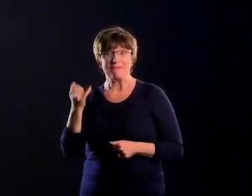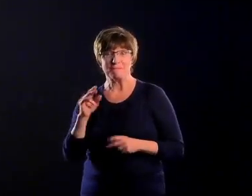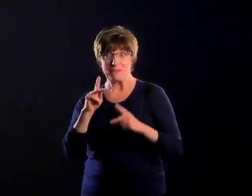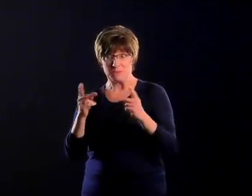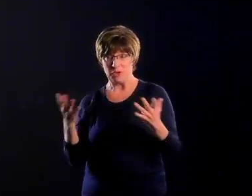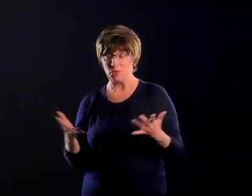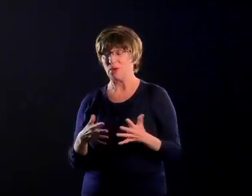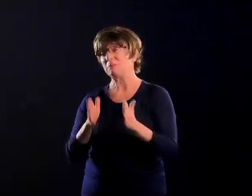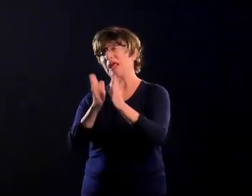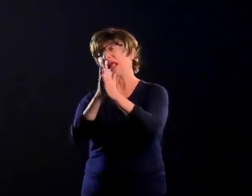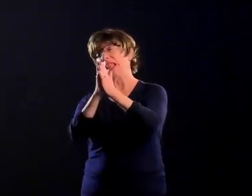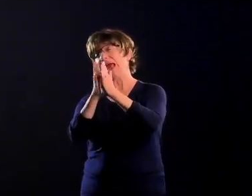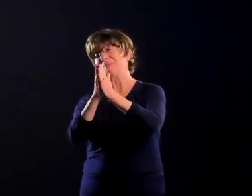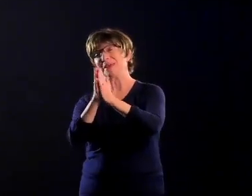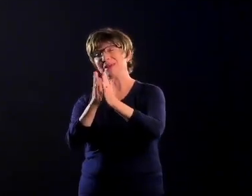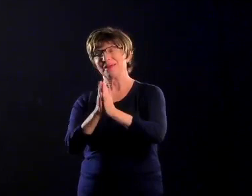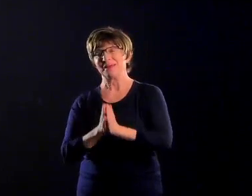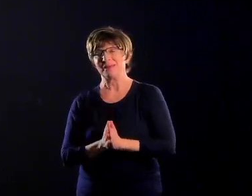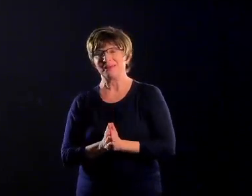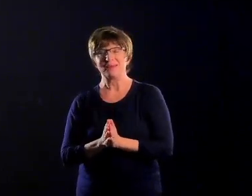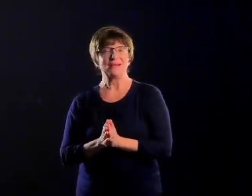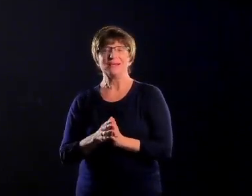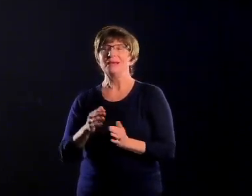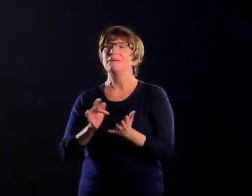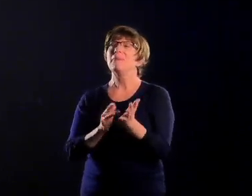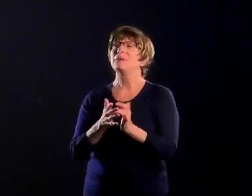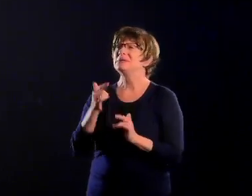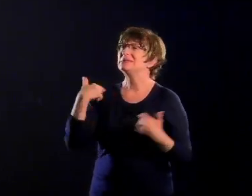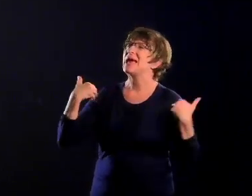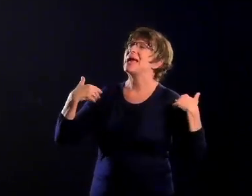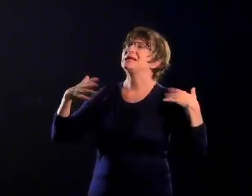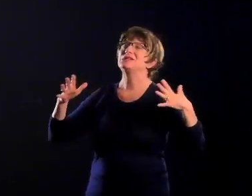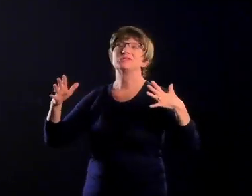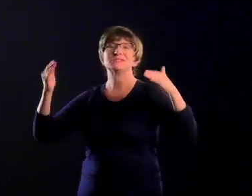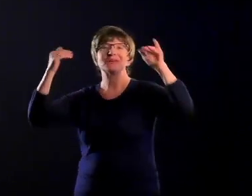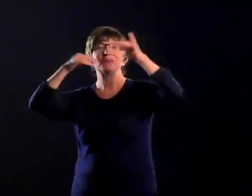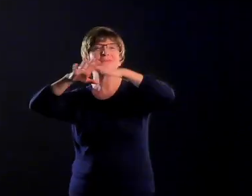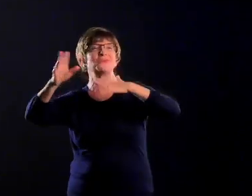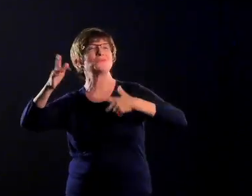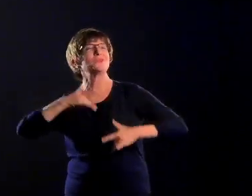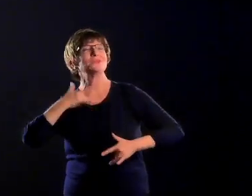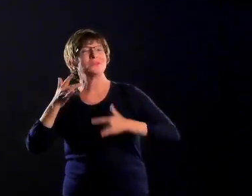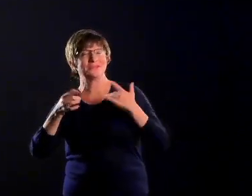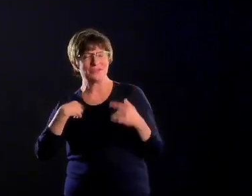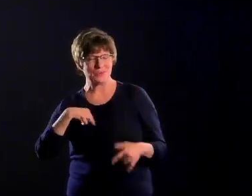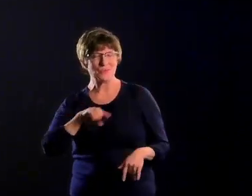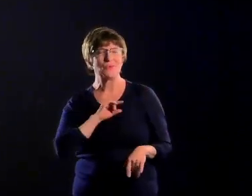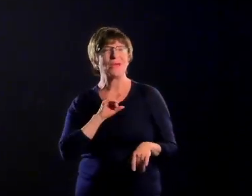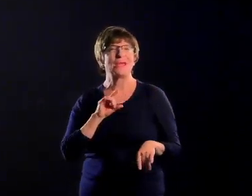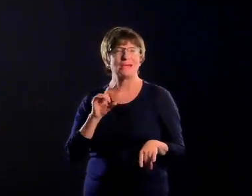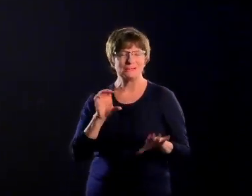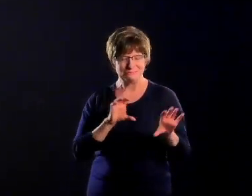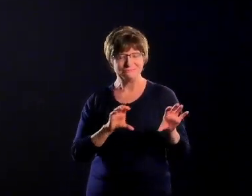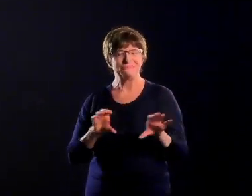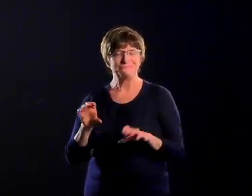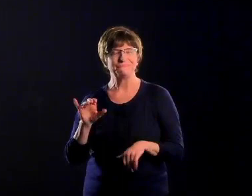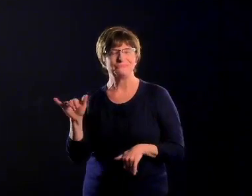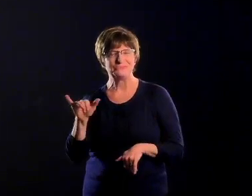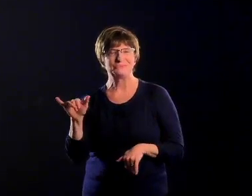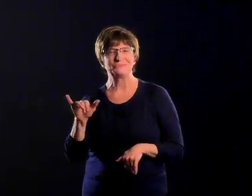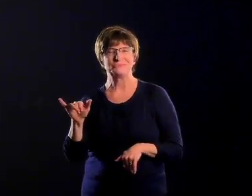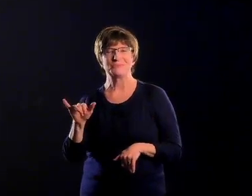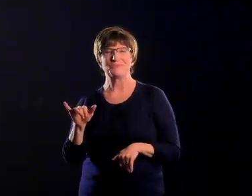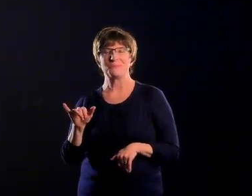behalf. The Bible says the angels in heaven rejoice. So do we, because you've come to know Jesus as your